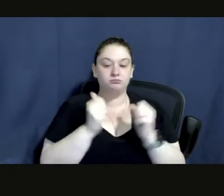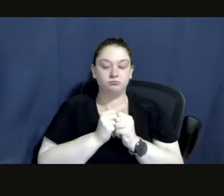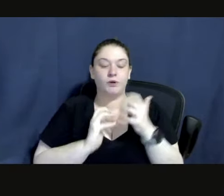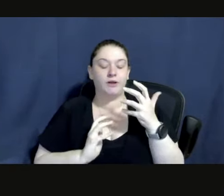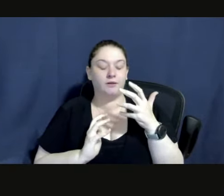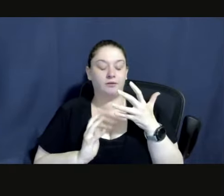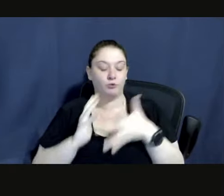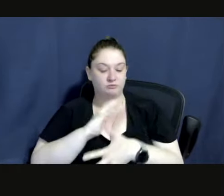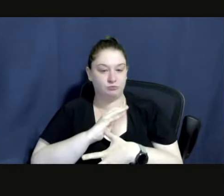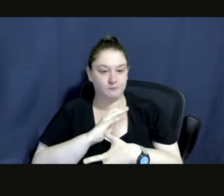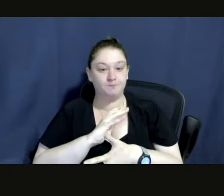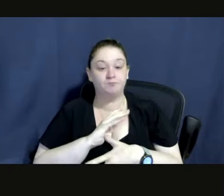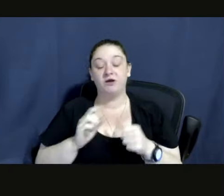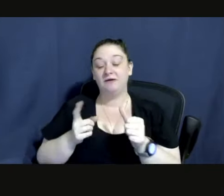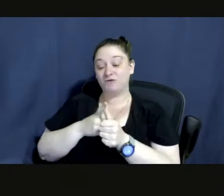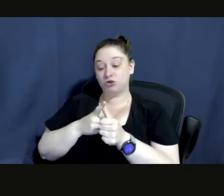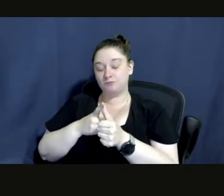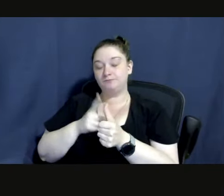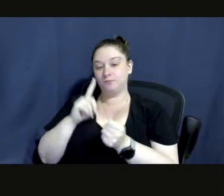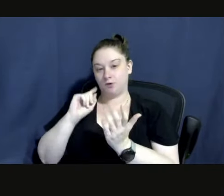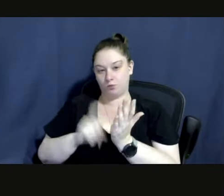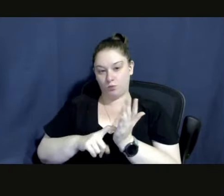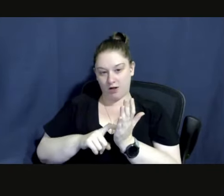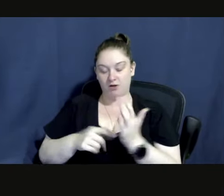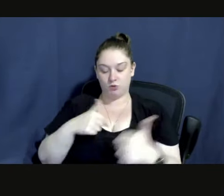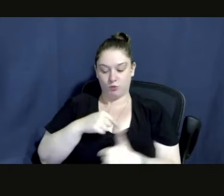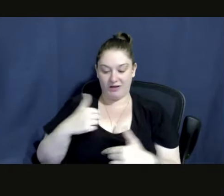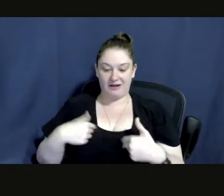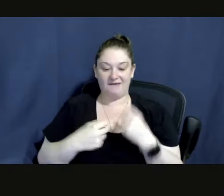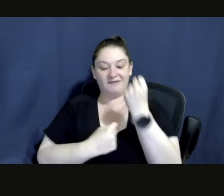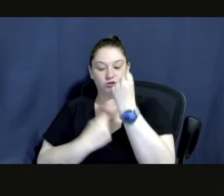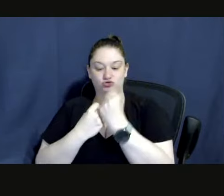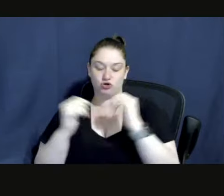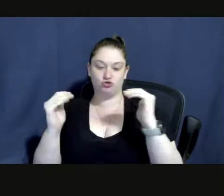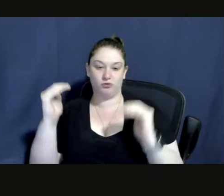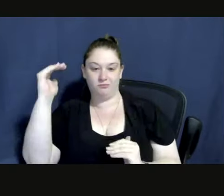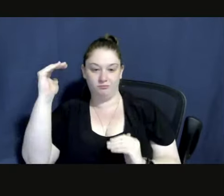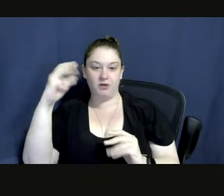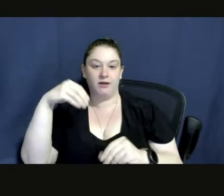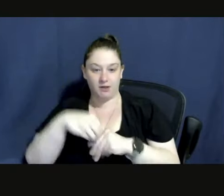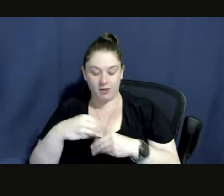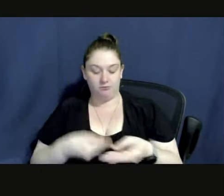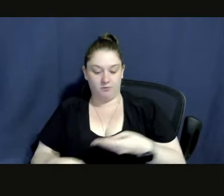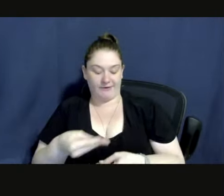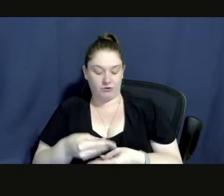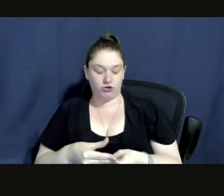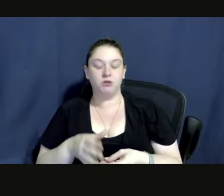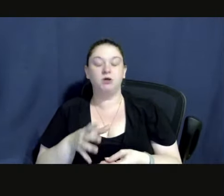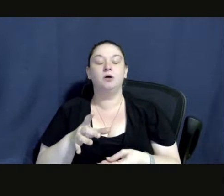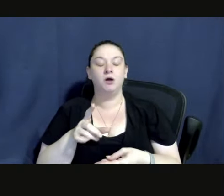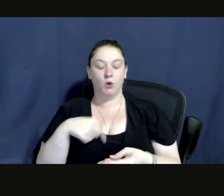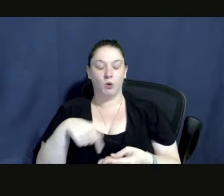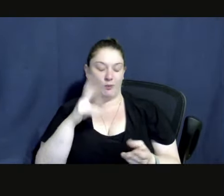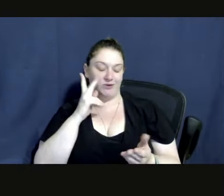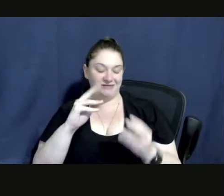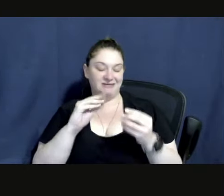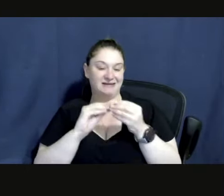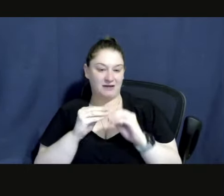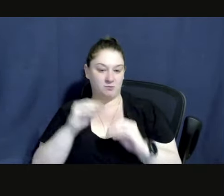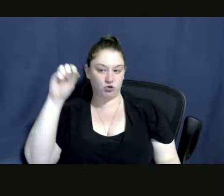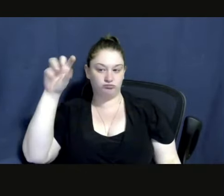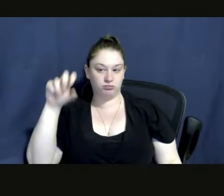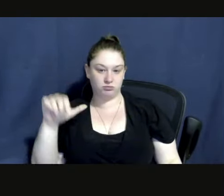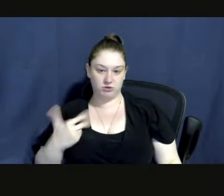that we recognize that we have a structural imbalance in our budget, and we're going to see some numbers this evening.